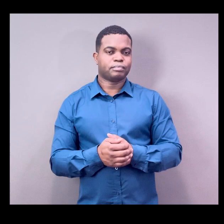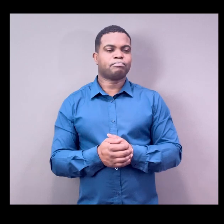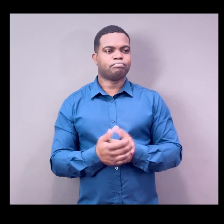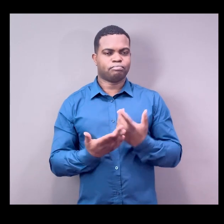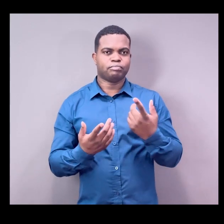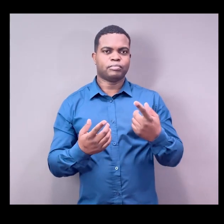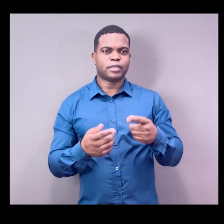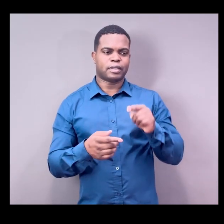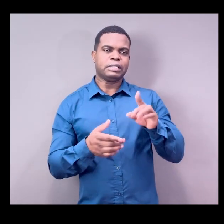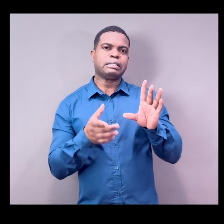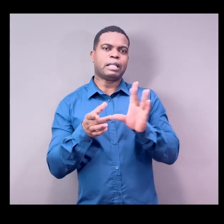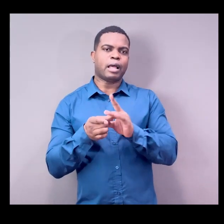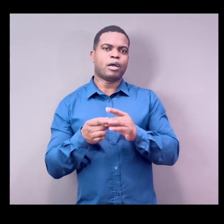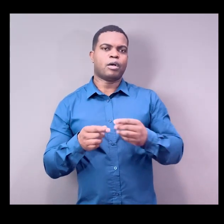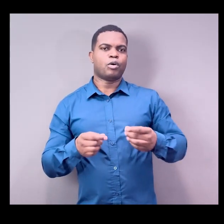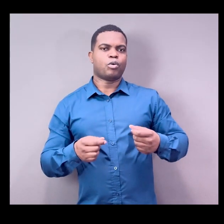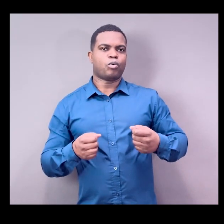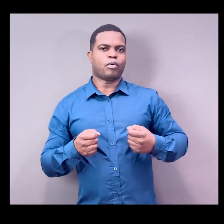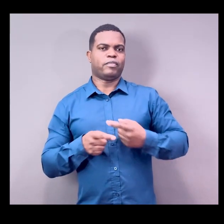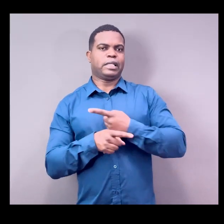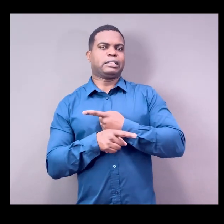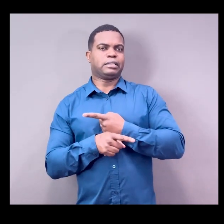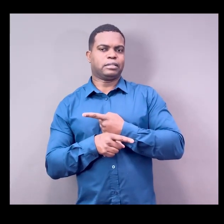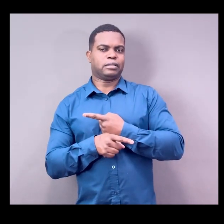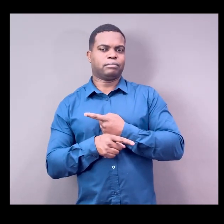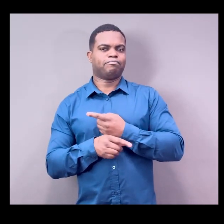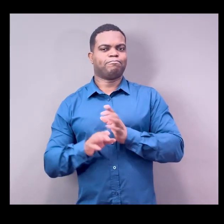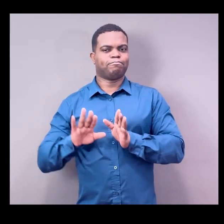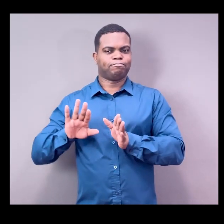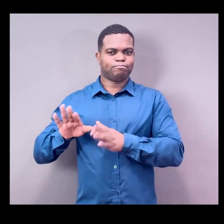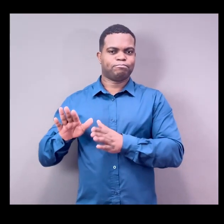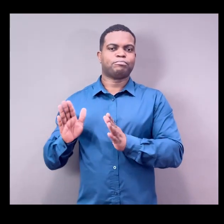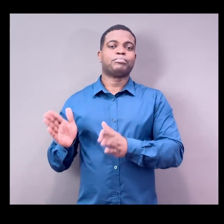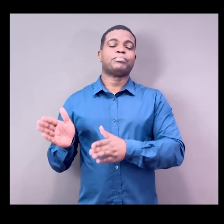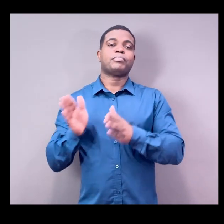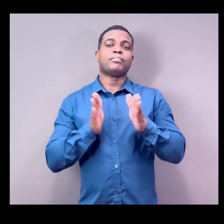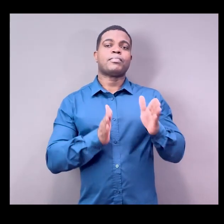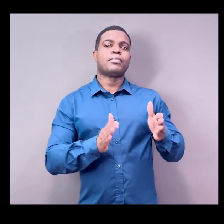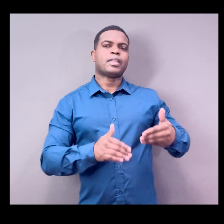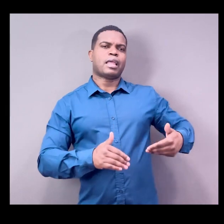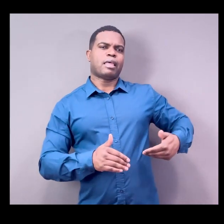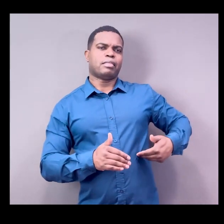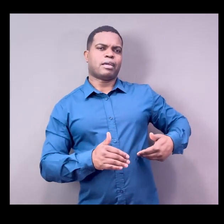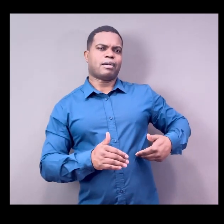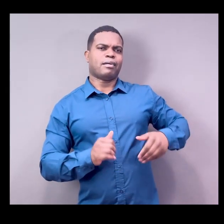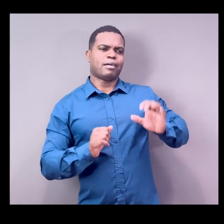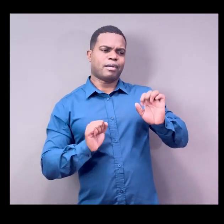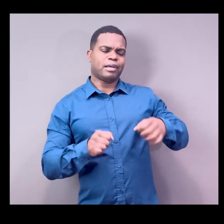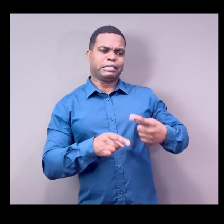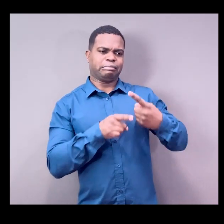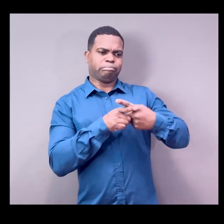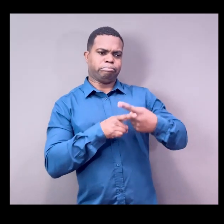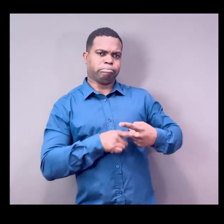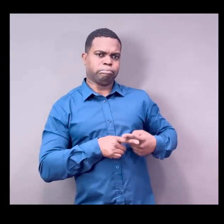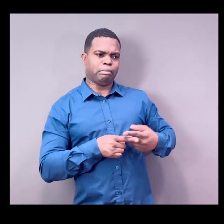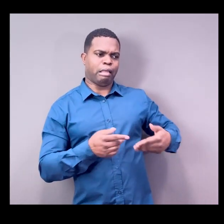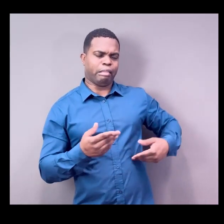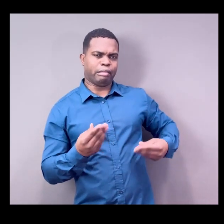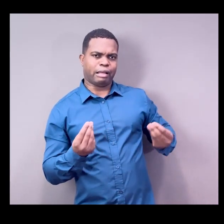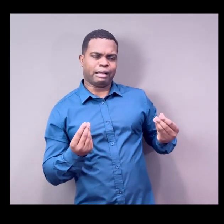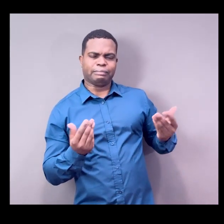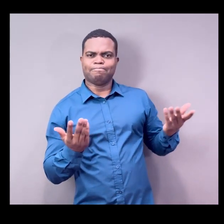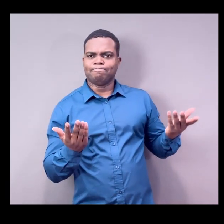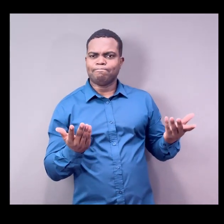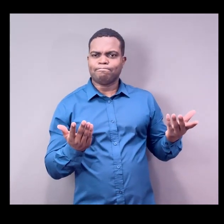about potential conflicts of interest. So let's look at addressing ethical dilemmas.